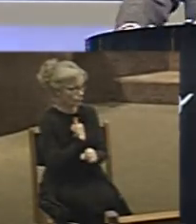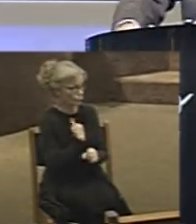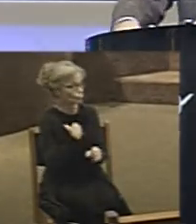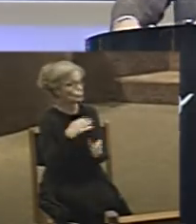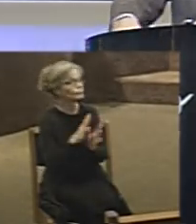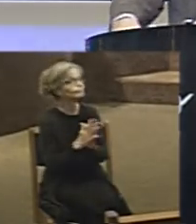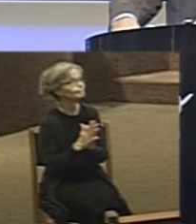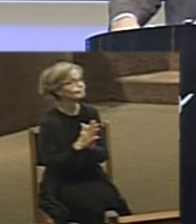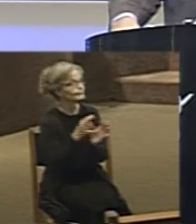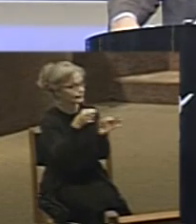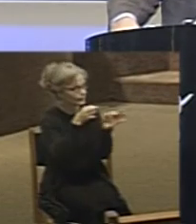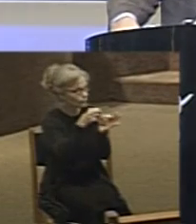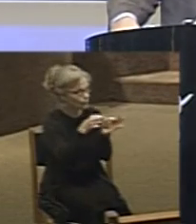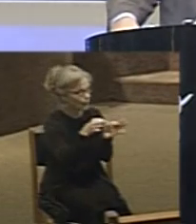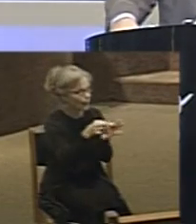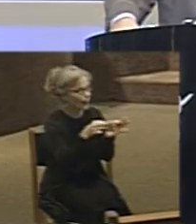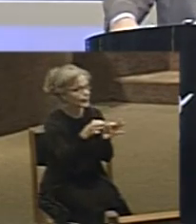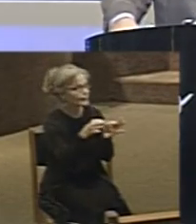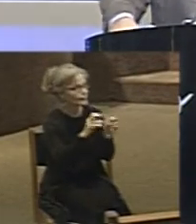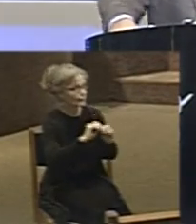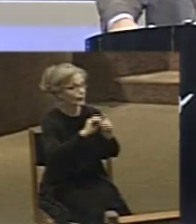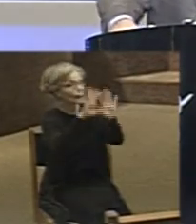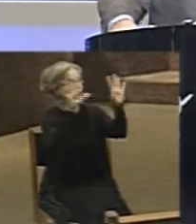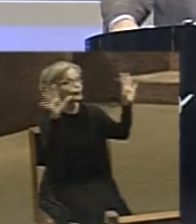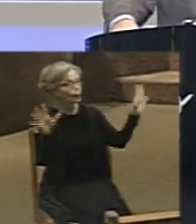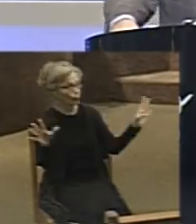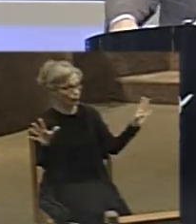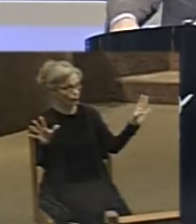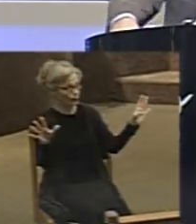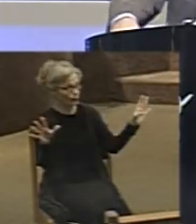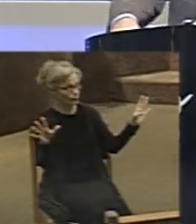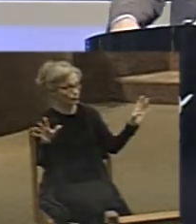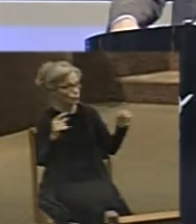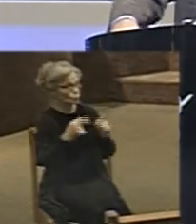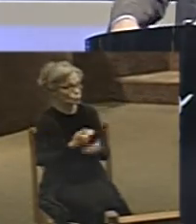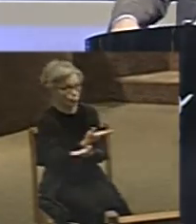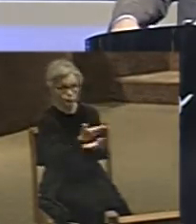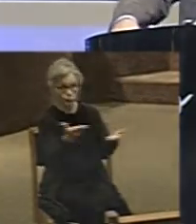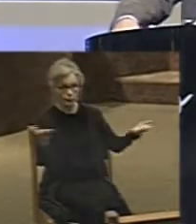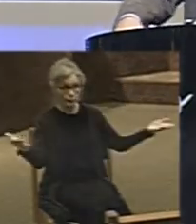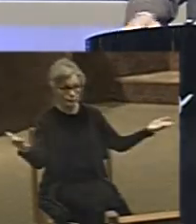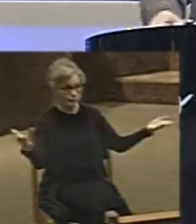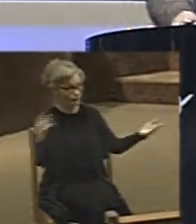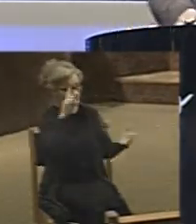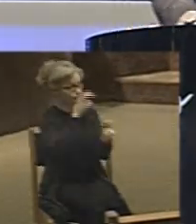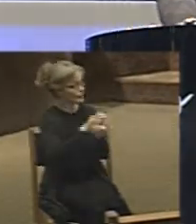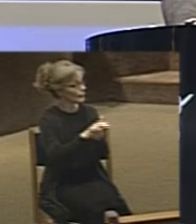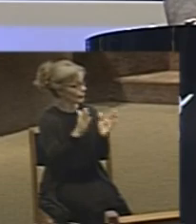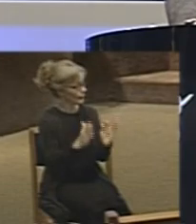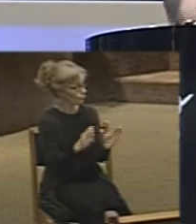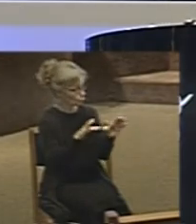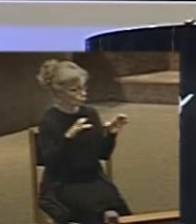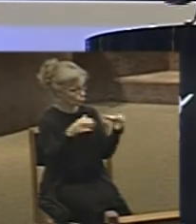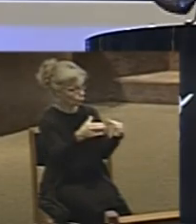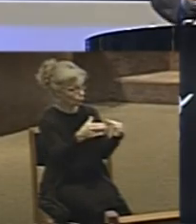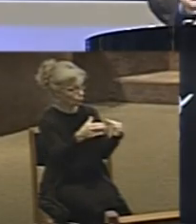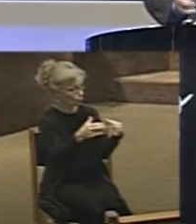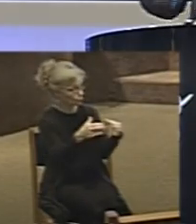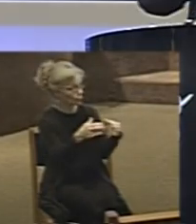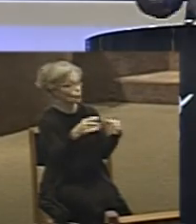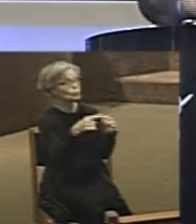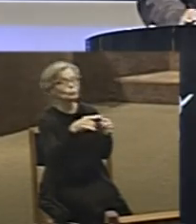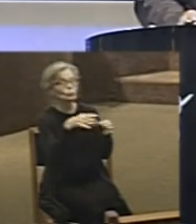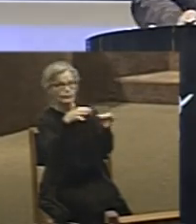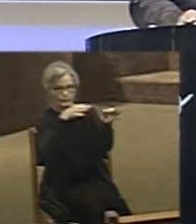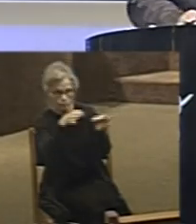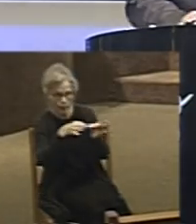articulate again to this august body of believers, to